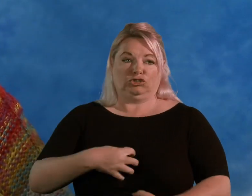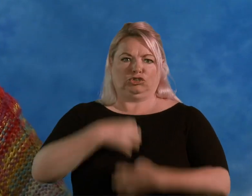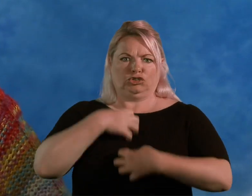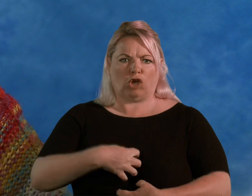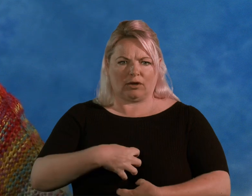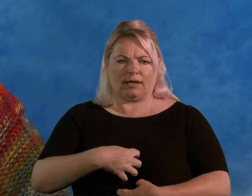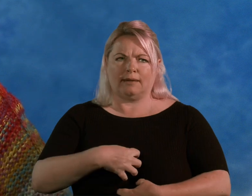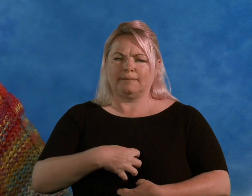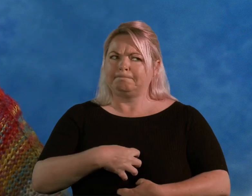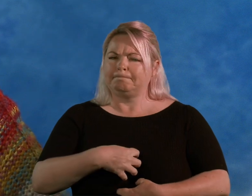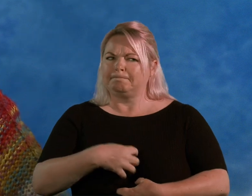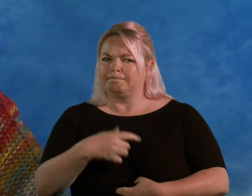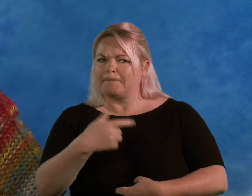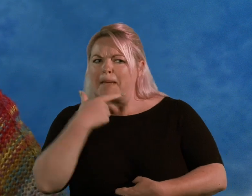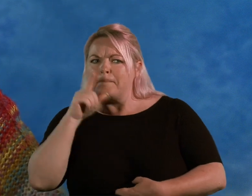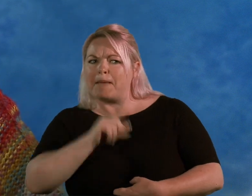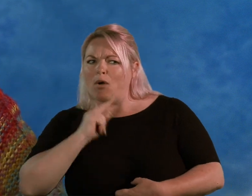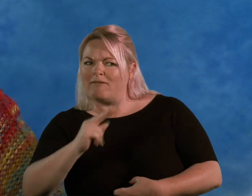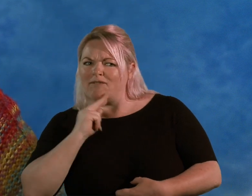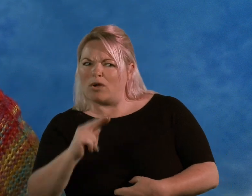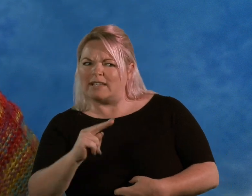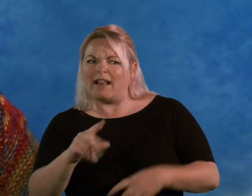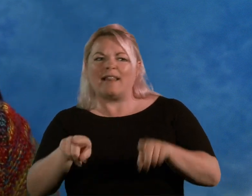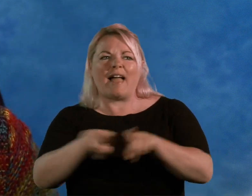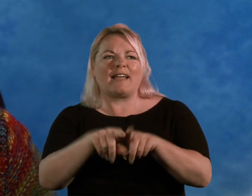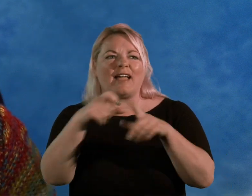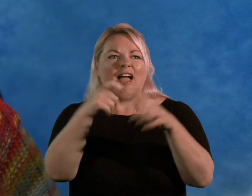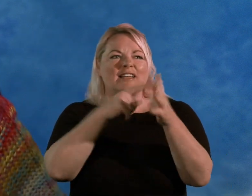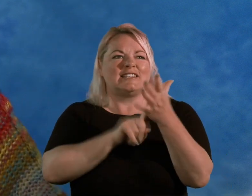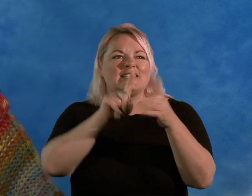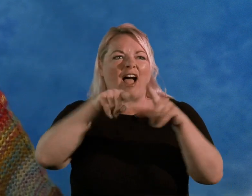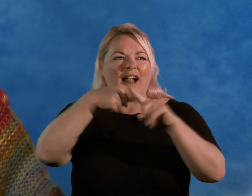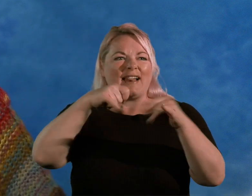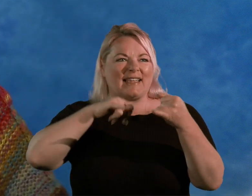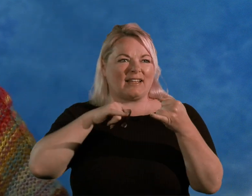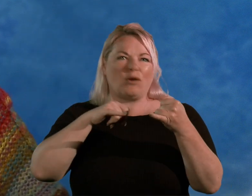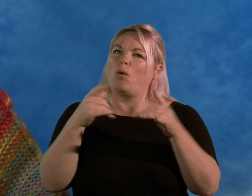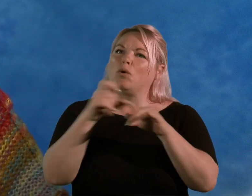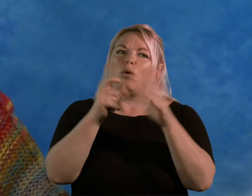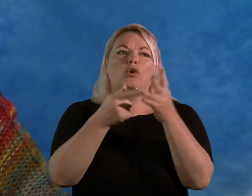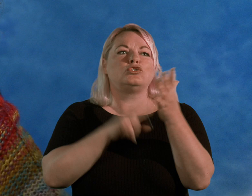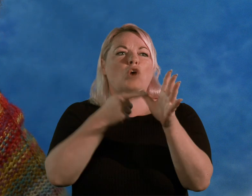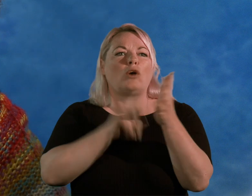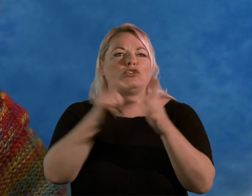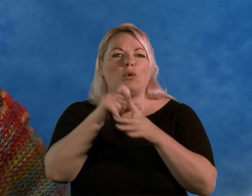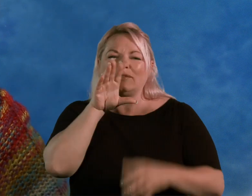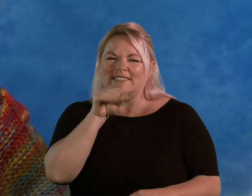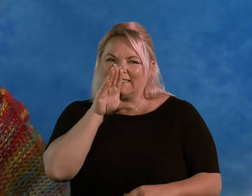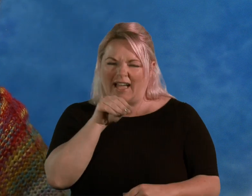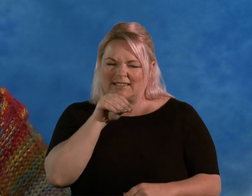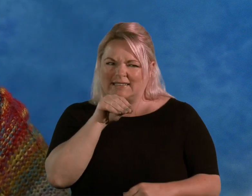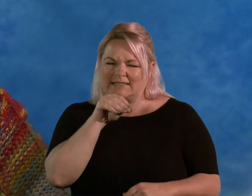shock. People's voices sounded like Daleks, or Donald Duck, if you like. I prefer to